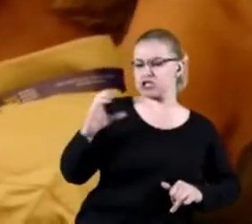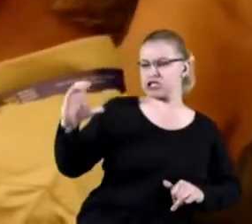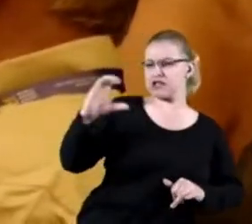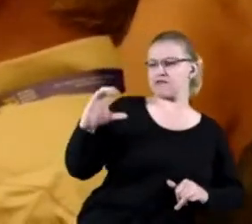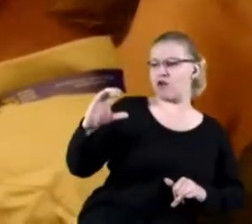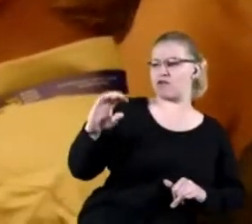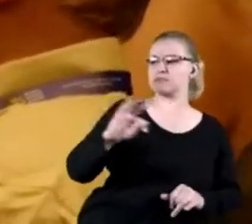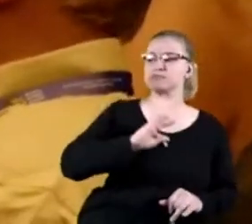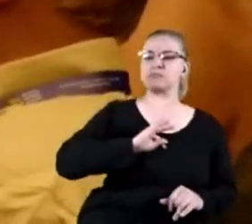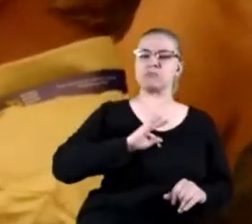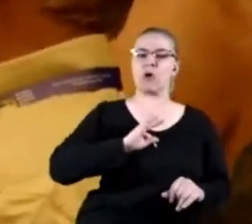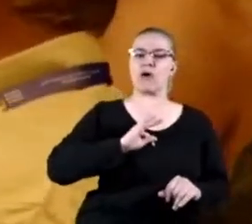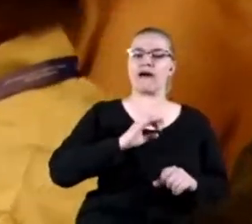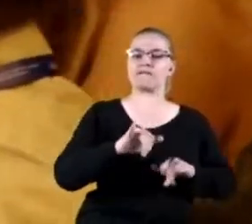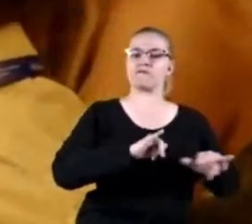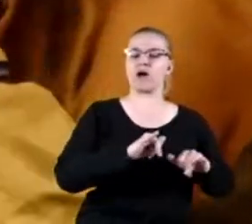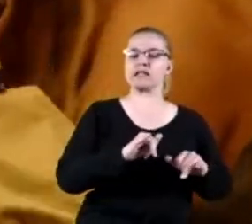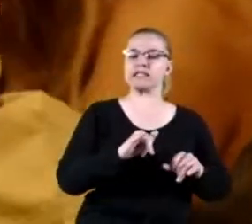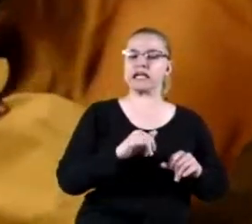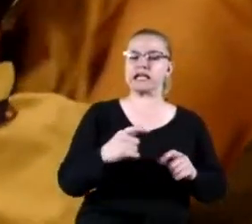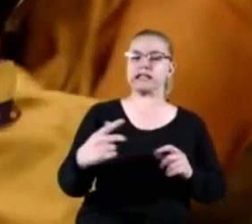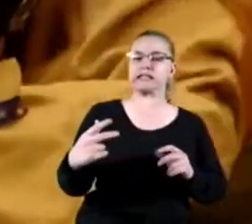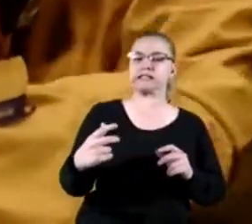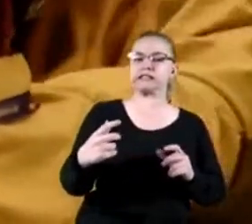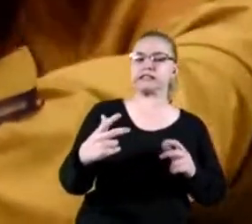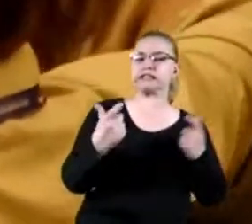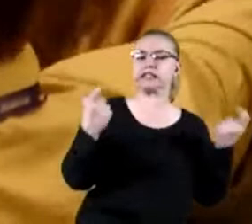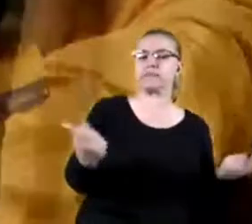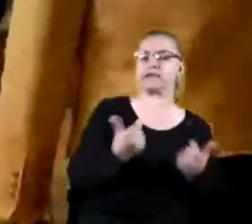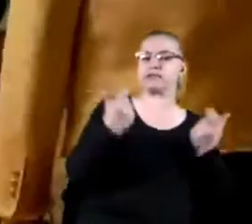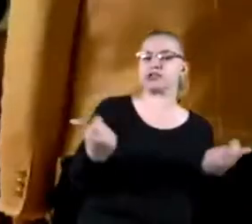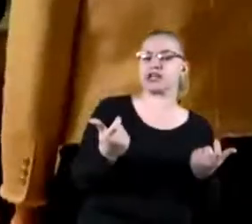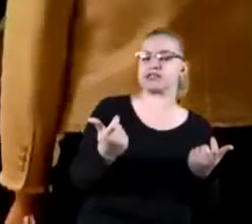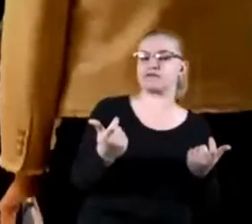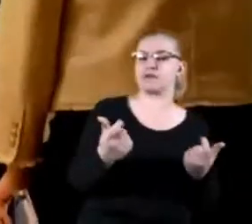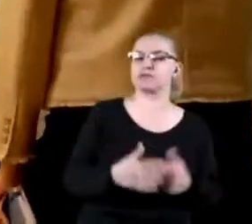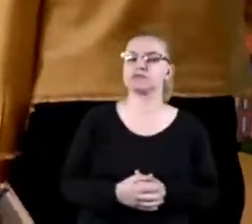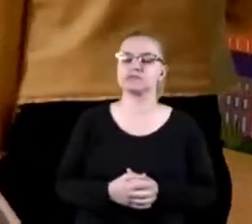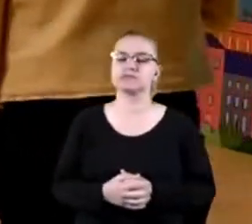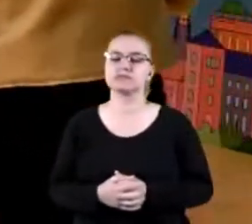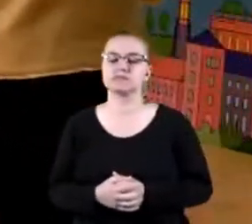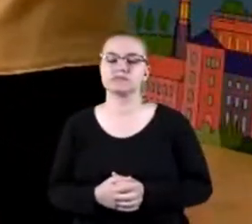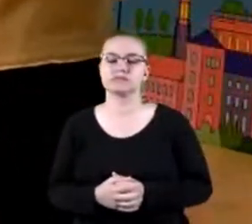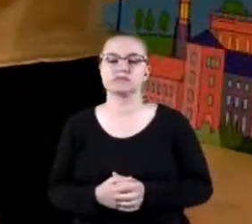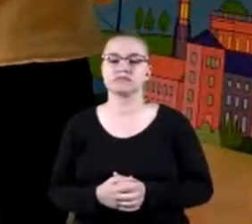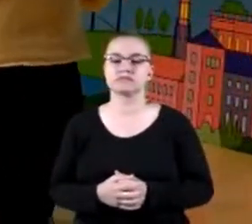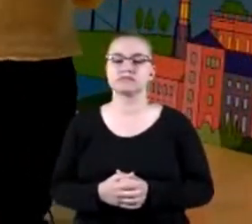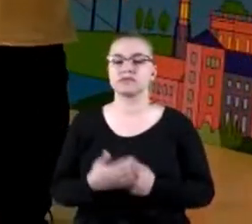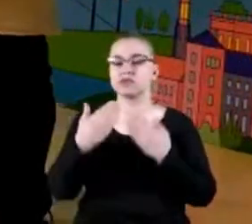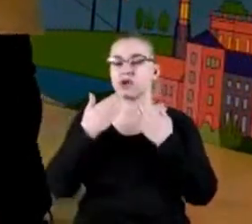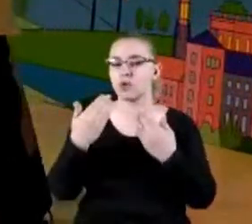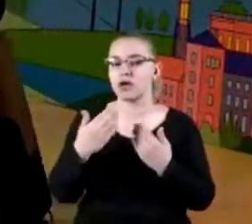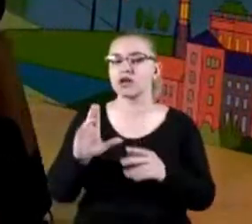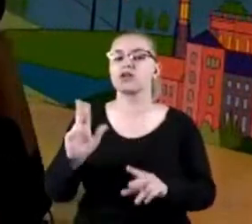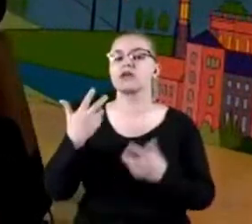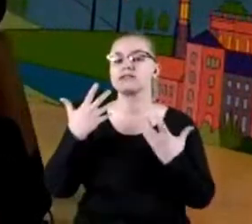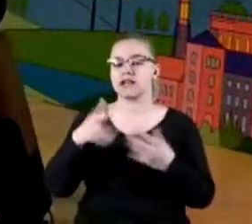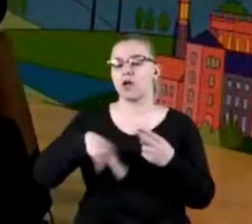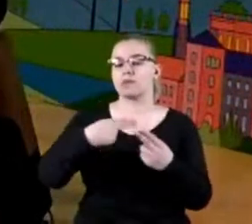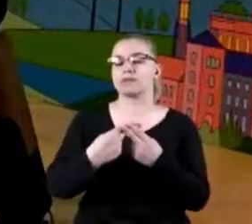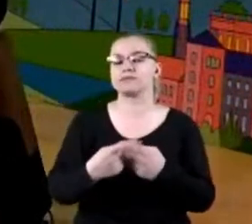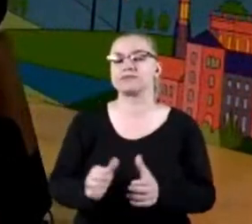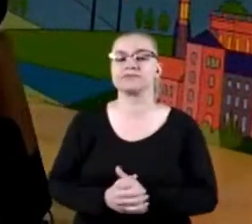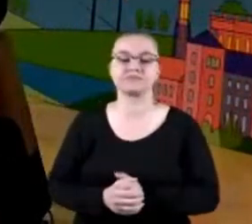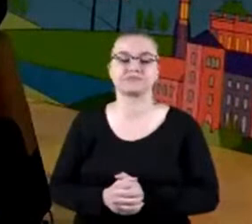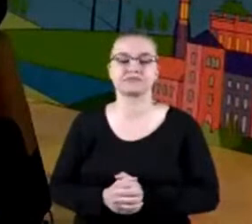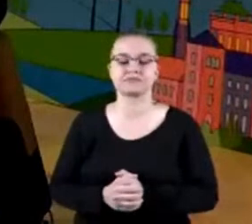would you address this scenario? Thank you. Okay. Who would like to answer? Quick one. Okay. No, we